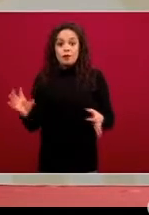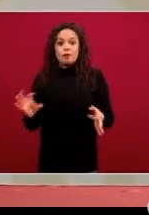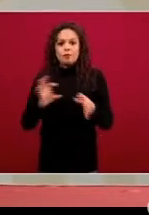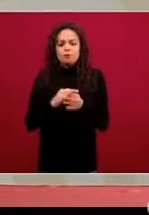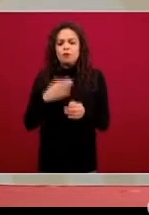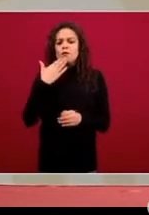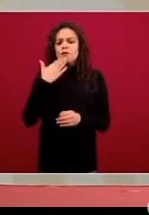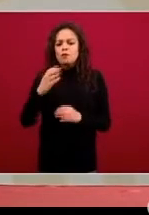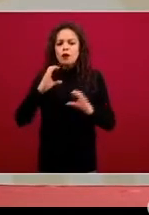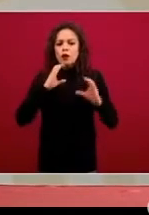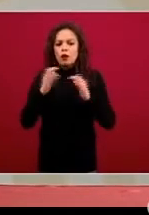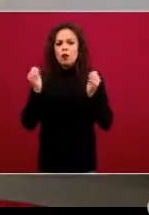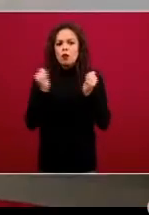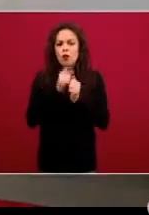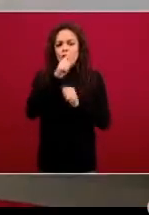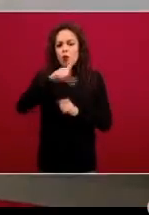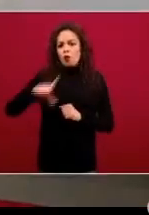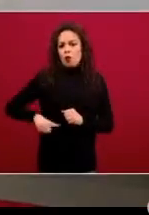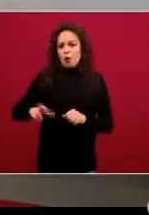for coordination.